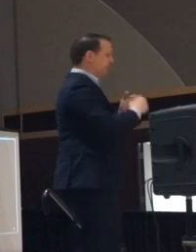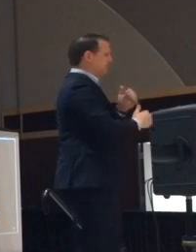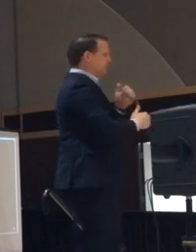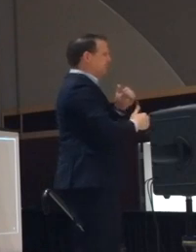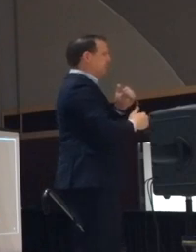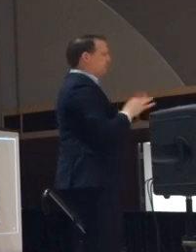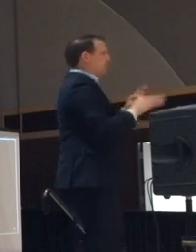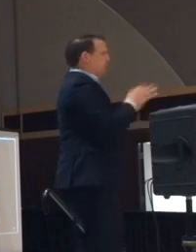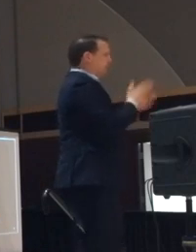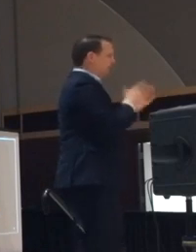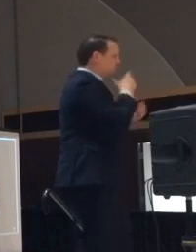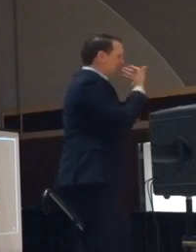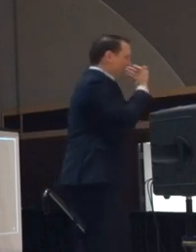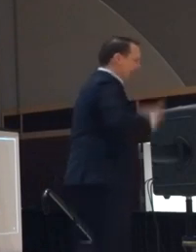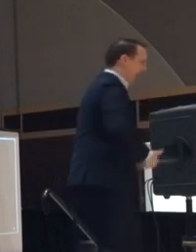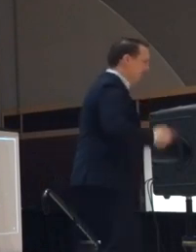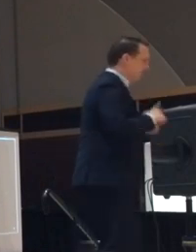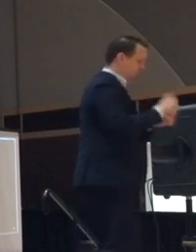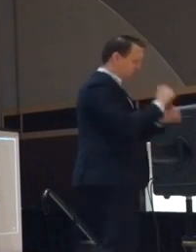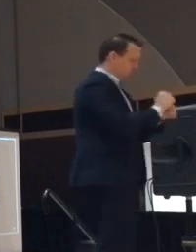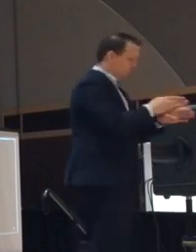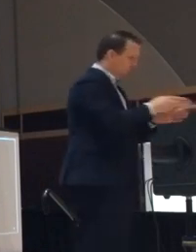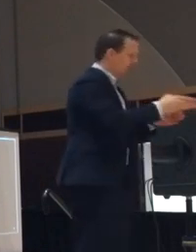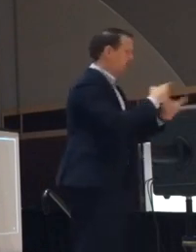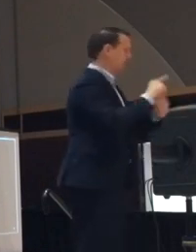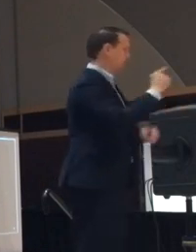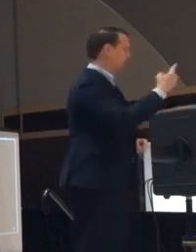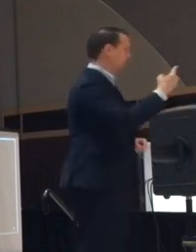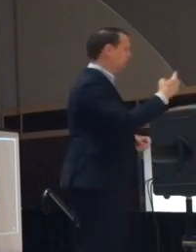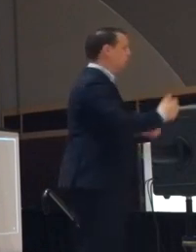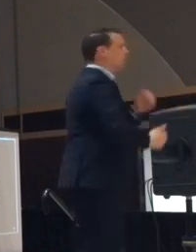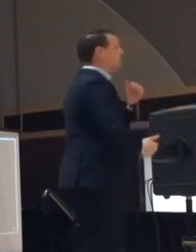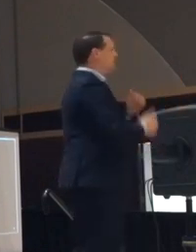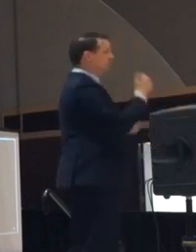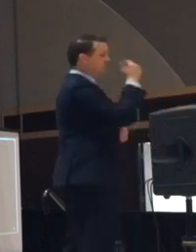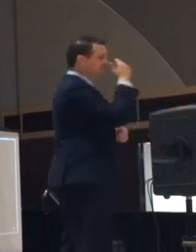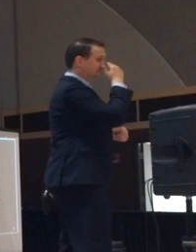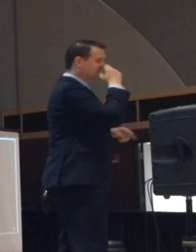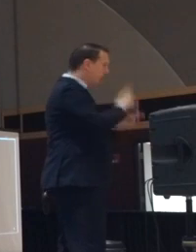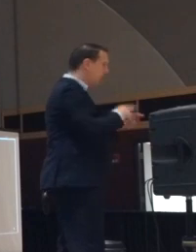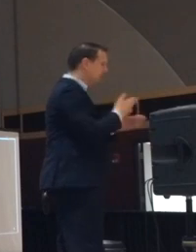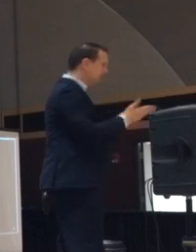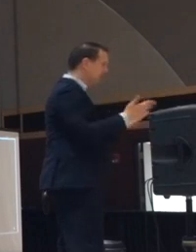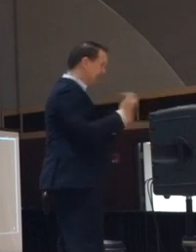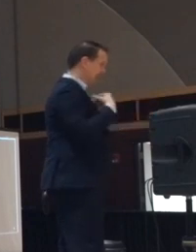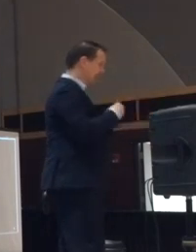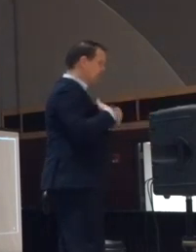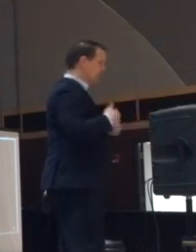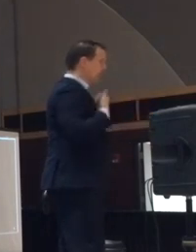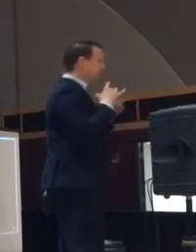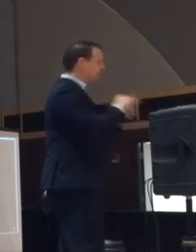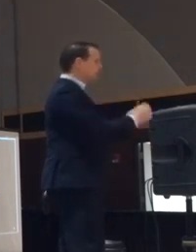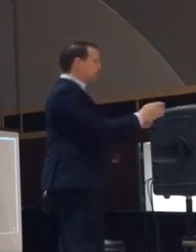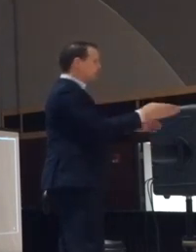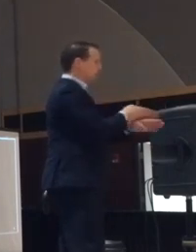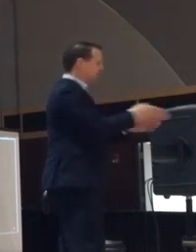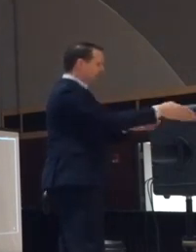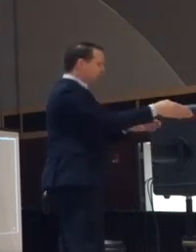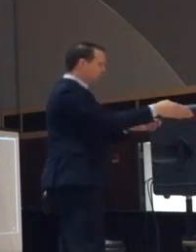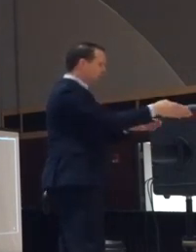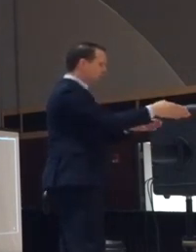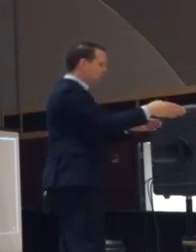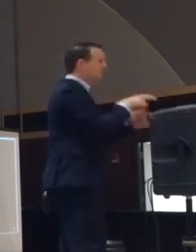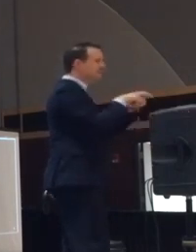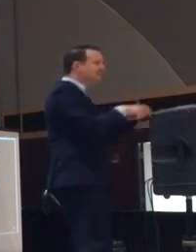I am, but the career comes first. Most funnest stuff I ever had in my life had to do with careers. Sitting around